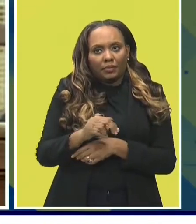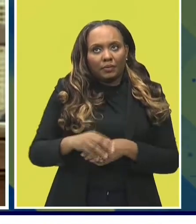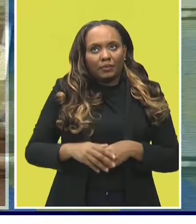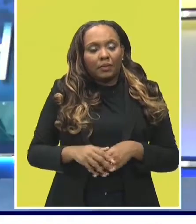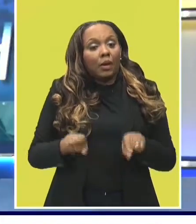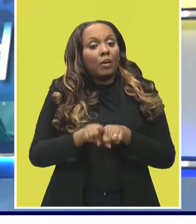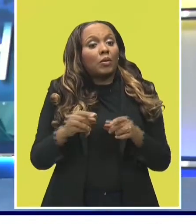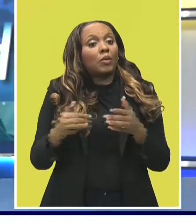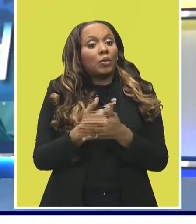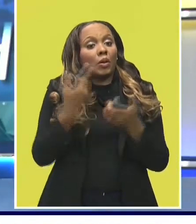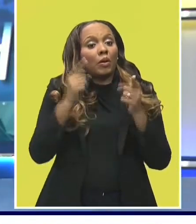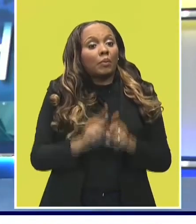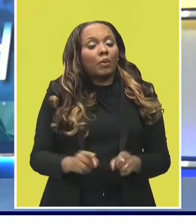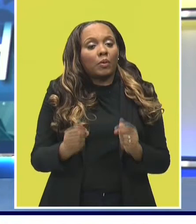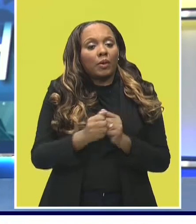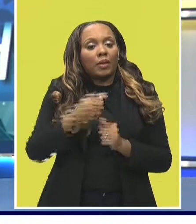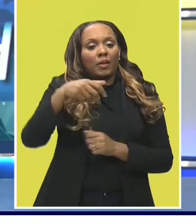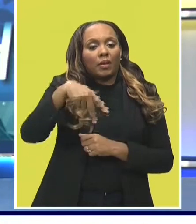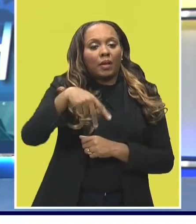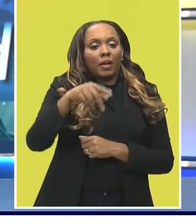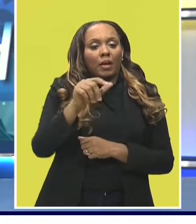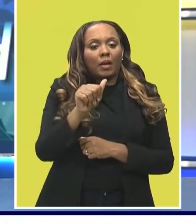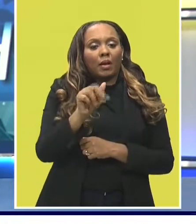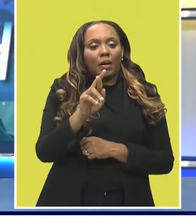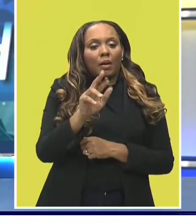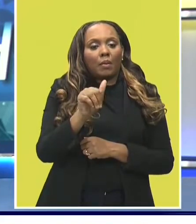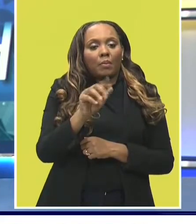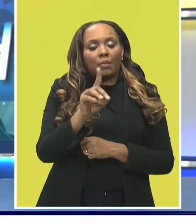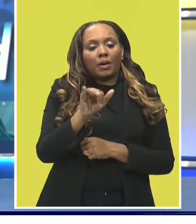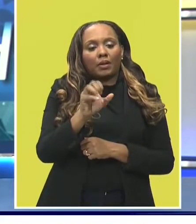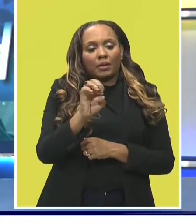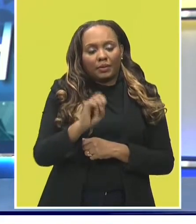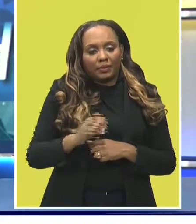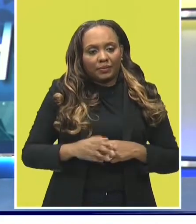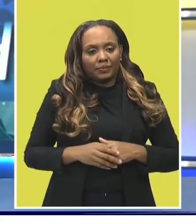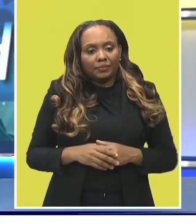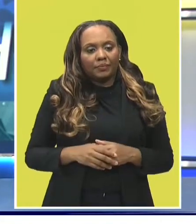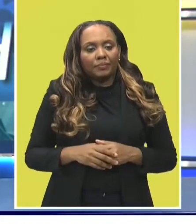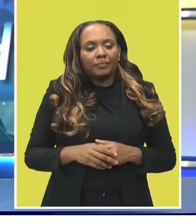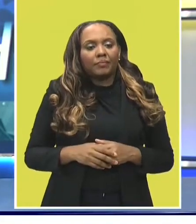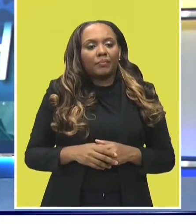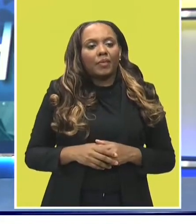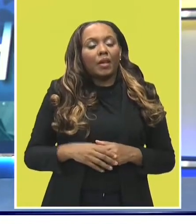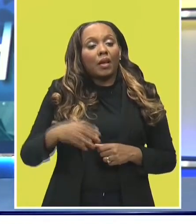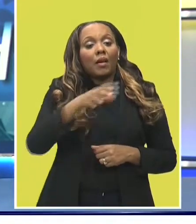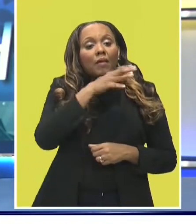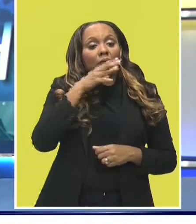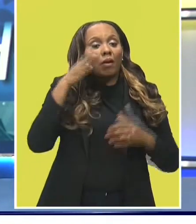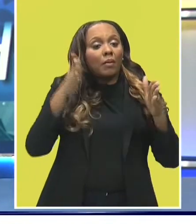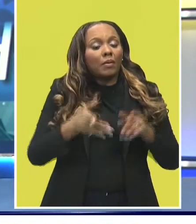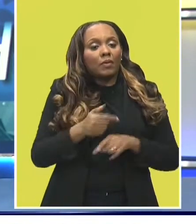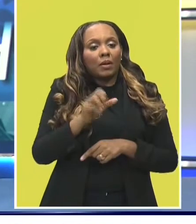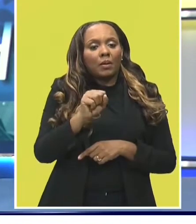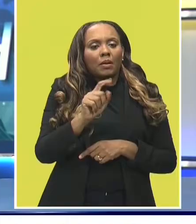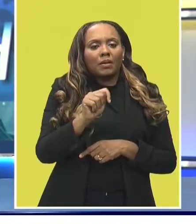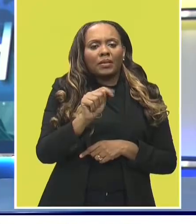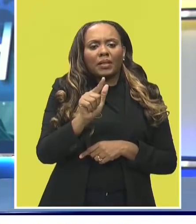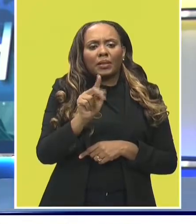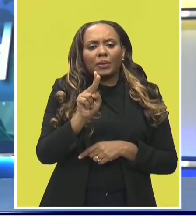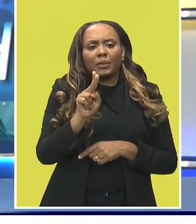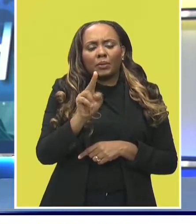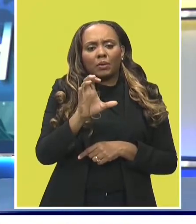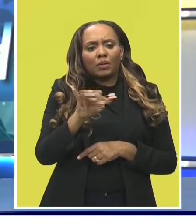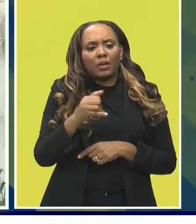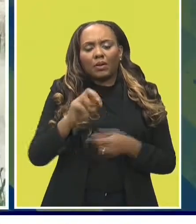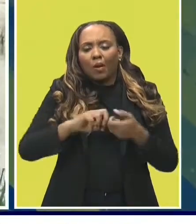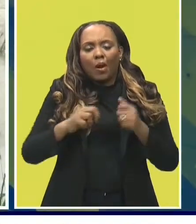Paradise. St. Lucie farmers could be facing hundreds of thousands of dollars in losses as a result of heavy flooding over the weekend.